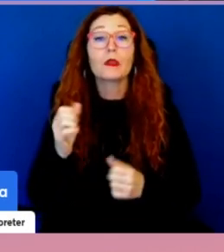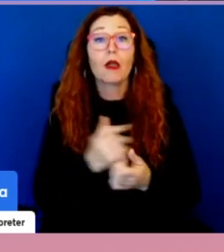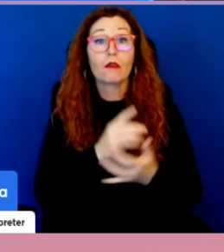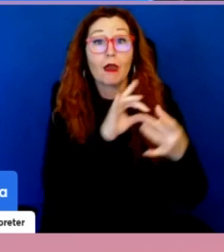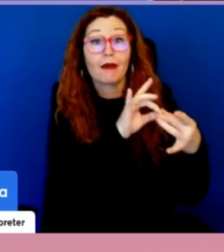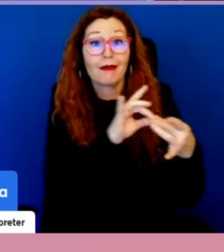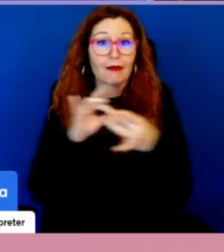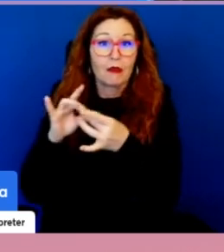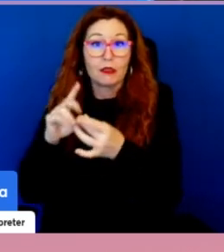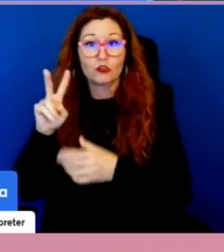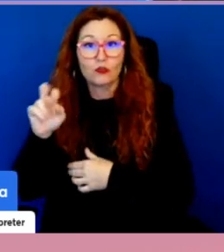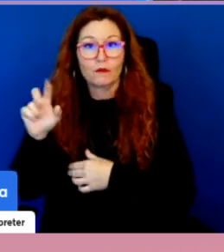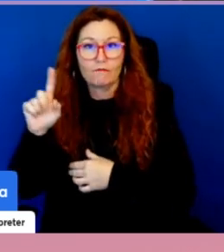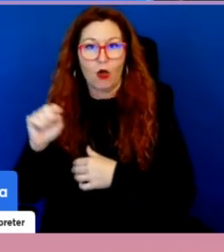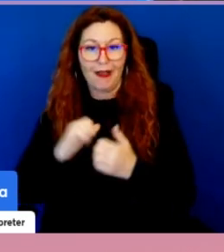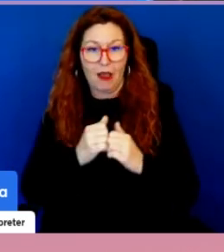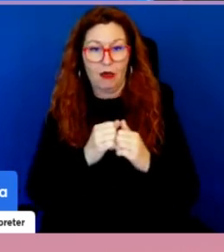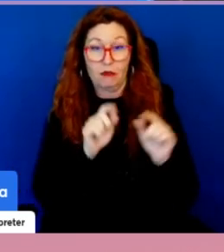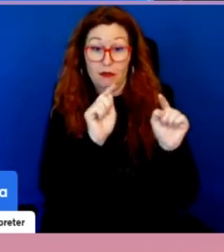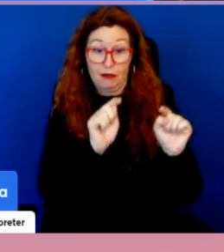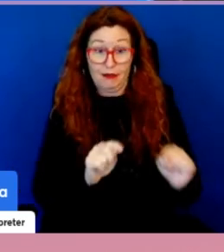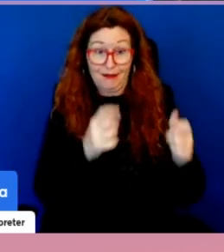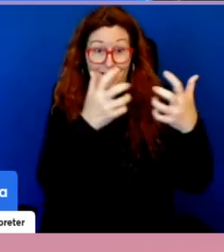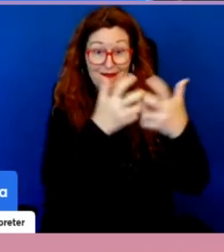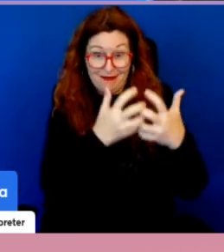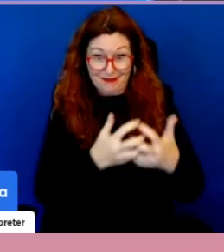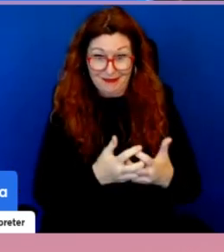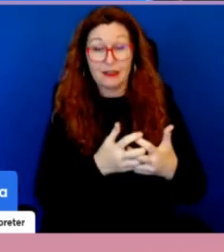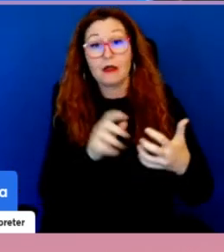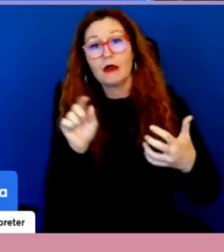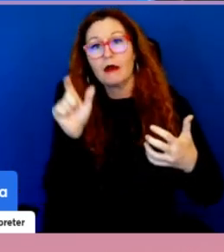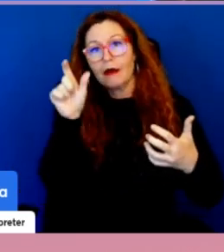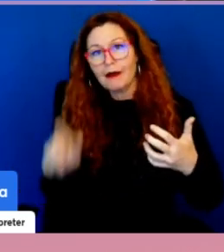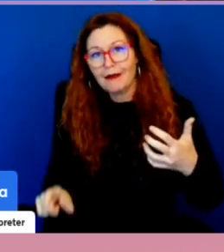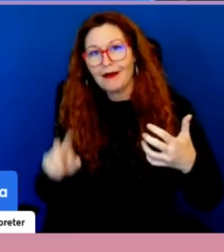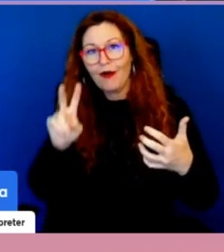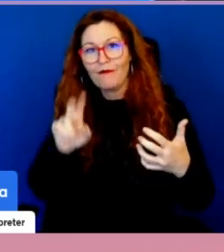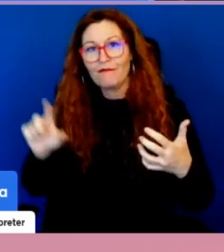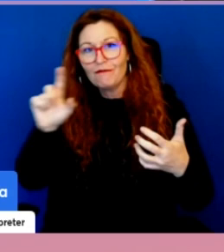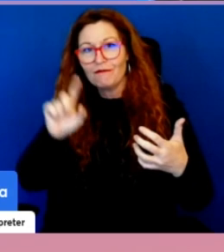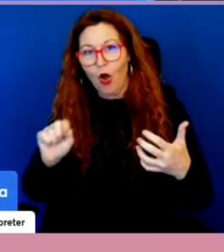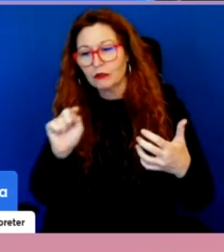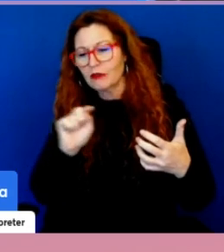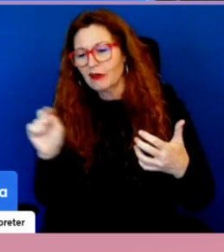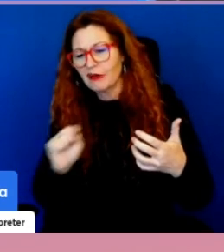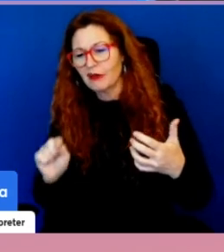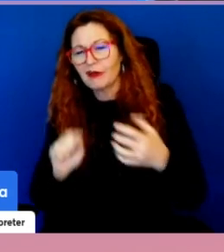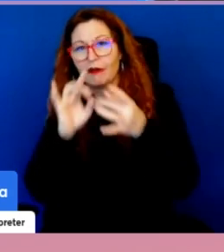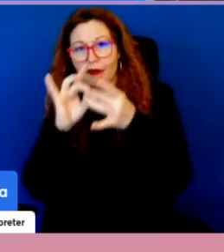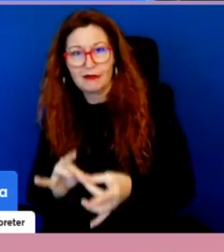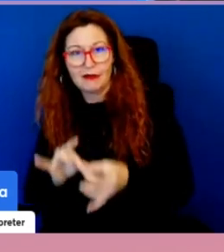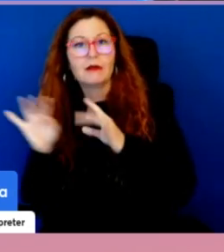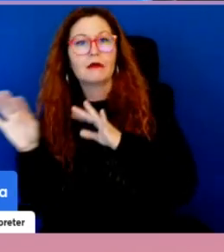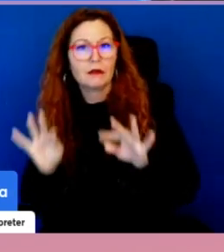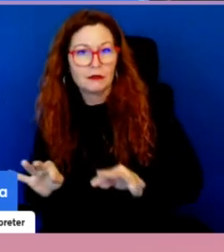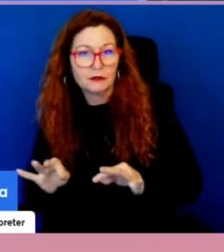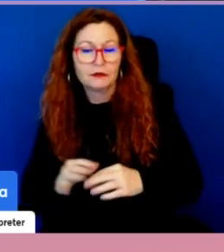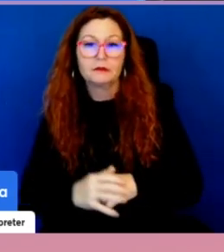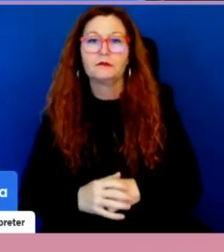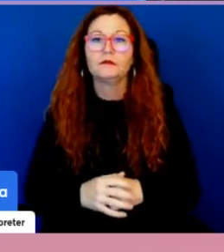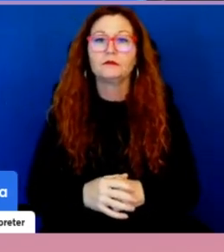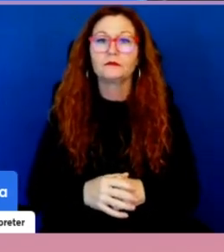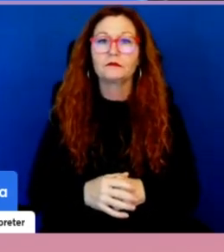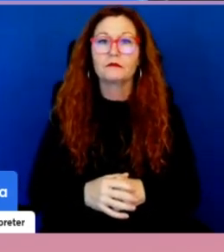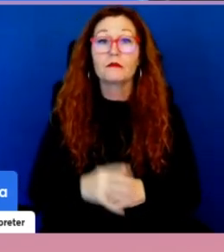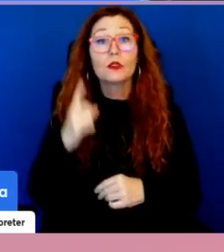capability. So I'll run through this fairly quickly, and then we'll keep going through some of the specific Vault functionality. So if we think about the